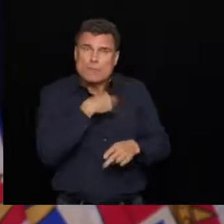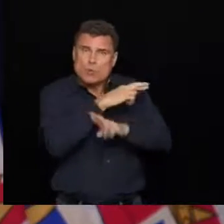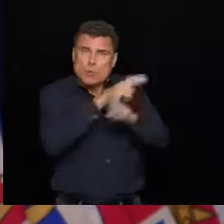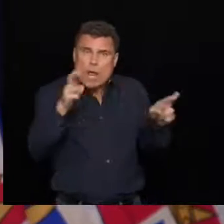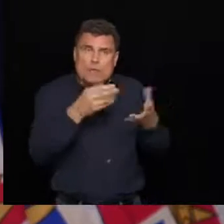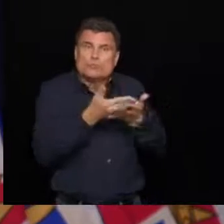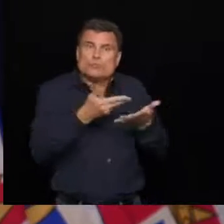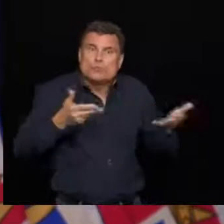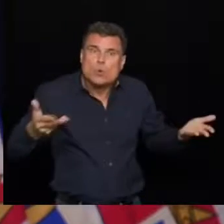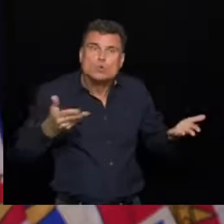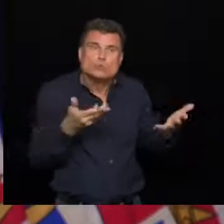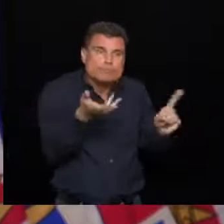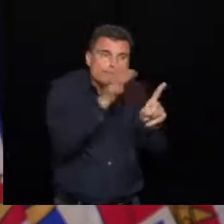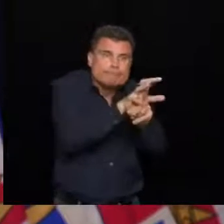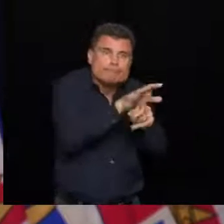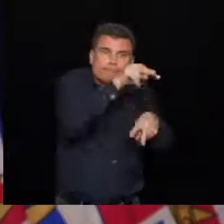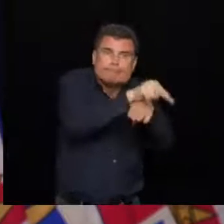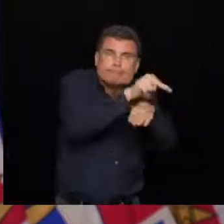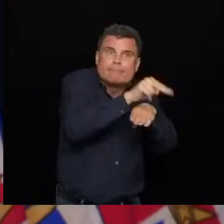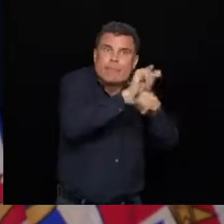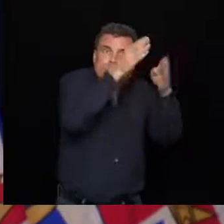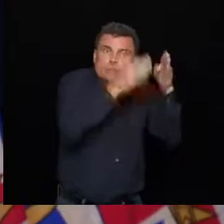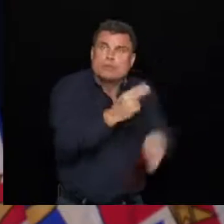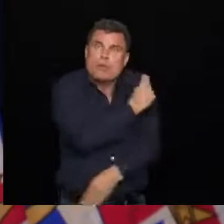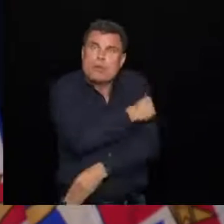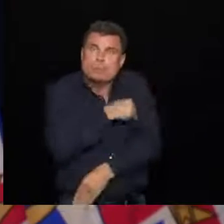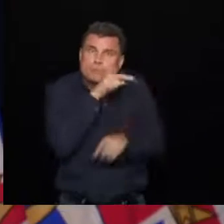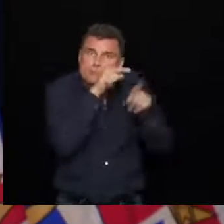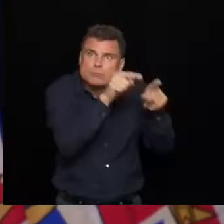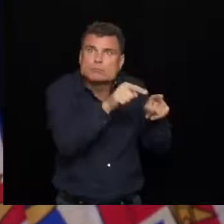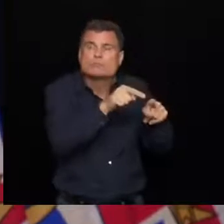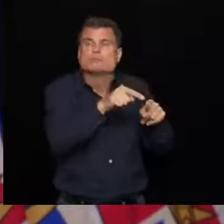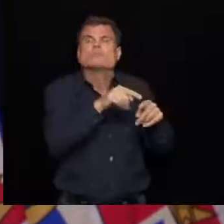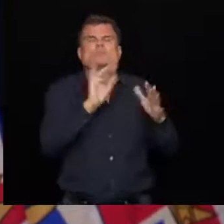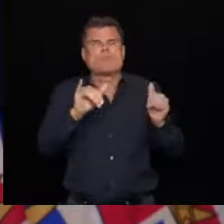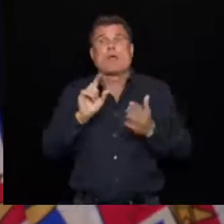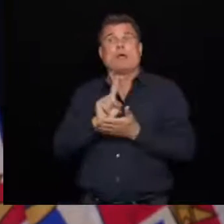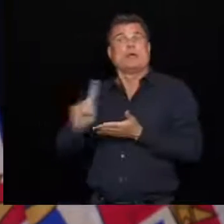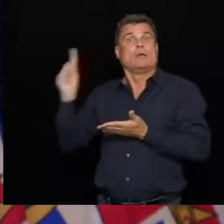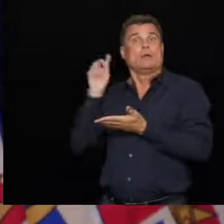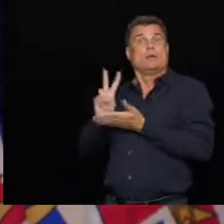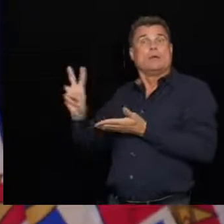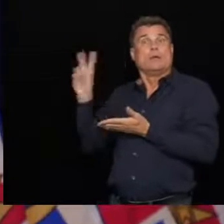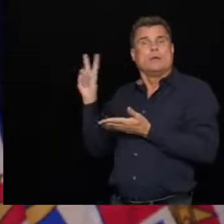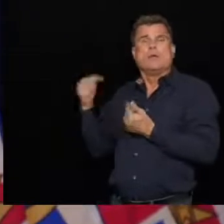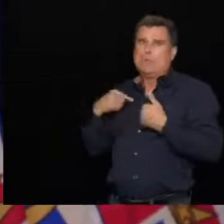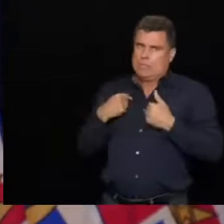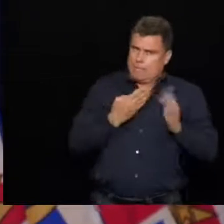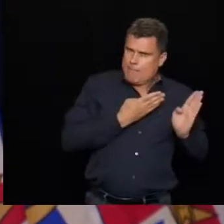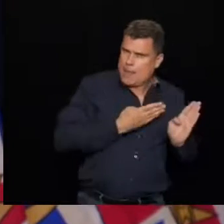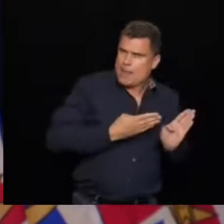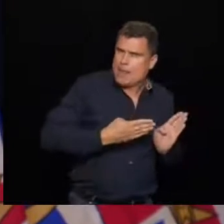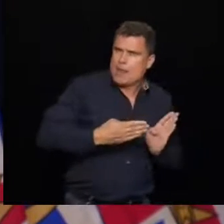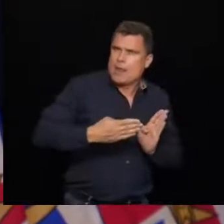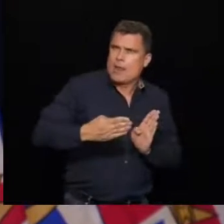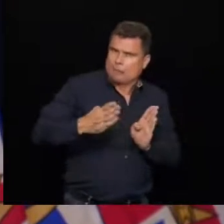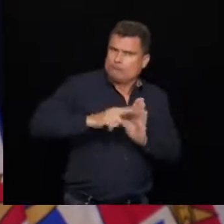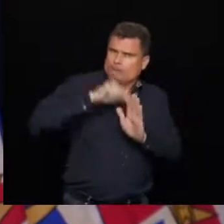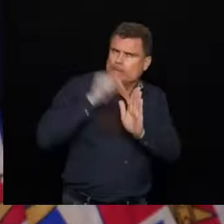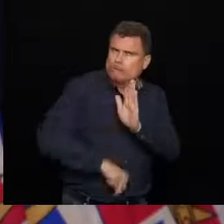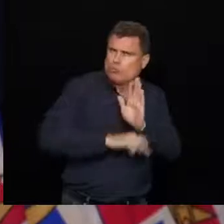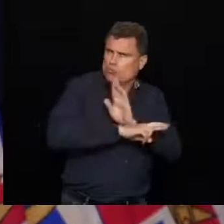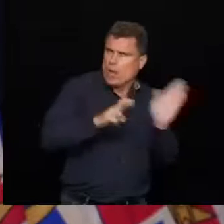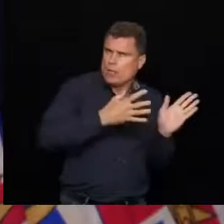ago. So those are all the things that myself and the Deputy Minister and my colleagues in the health authorities look